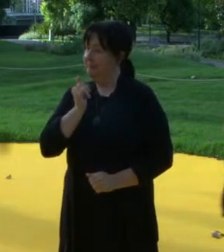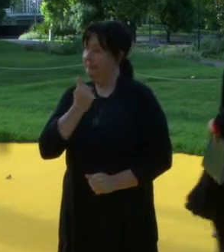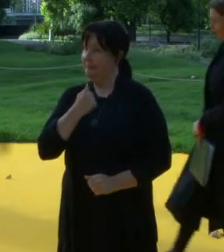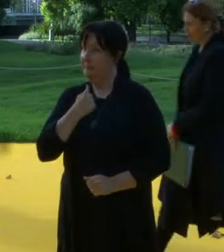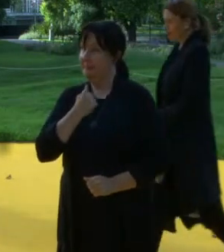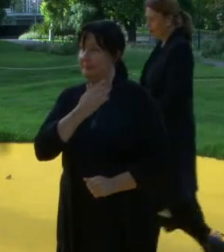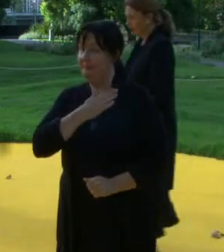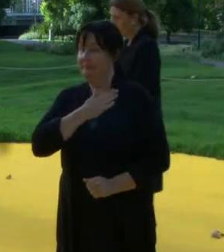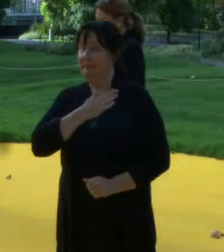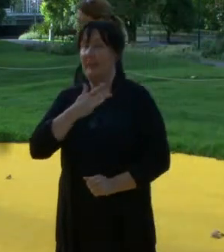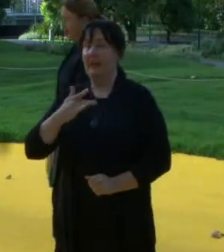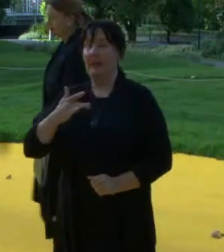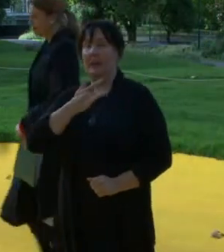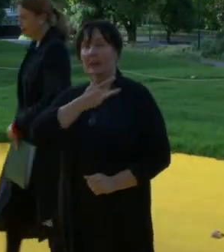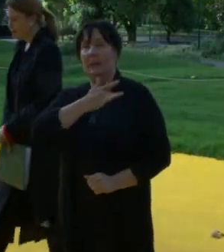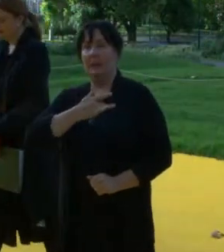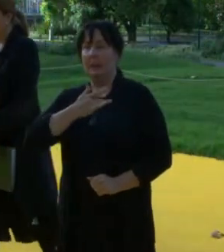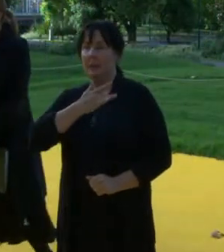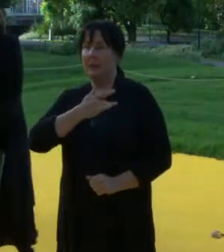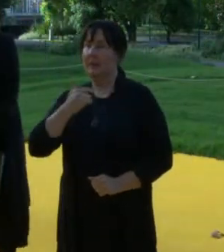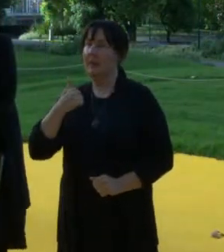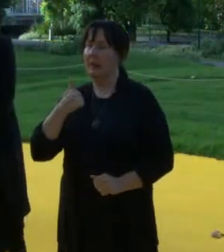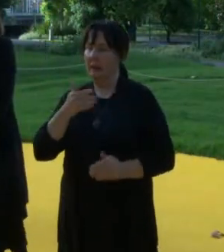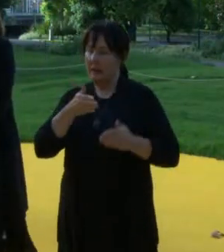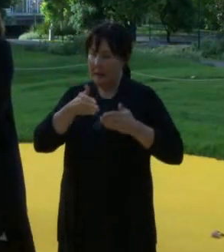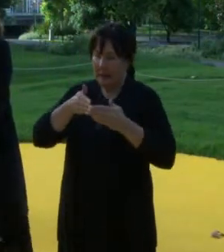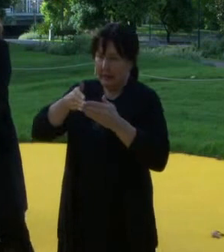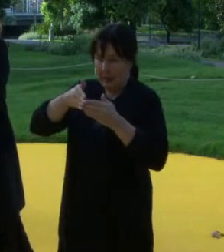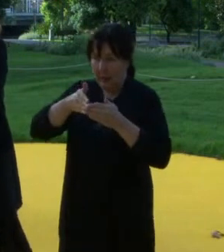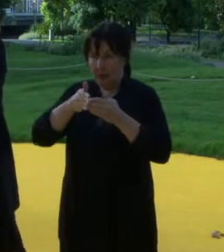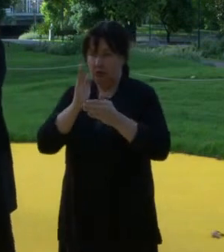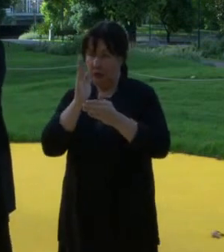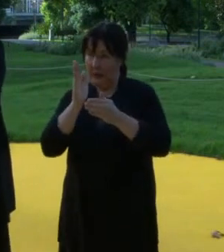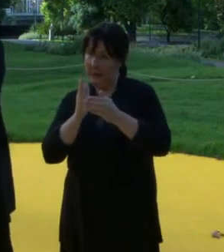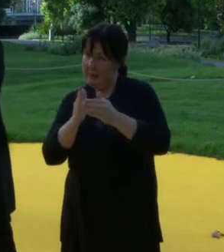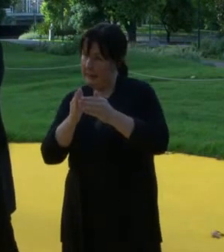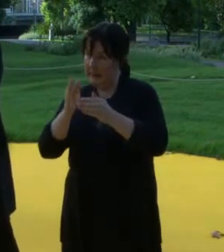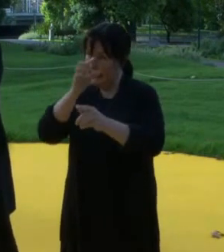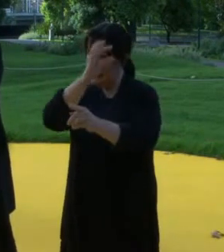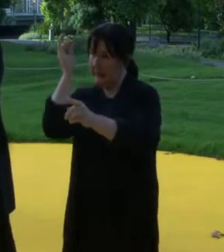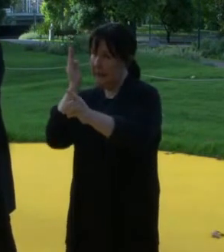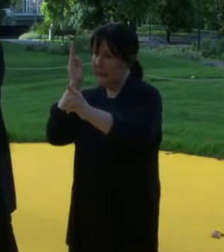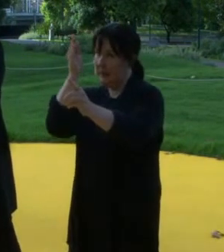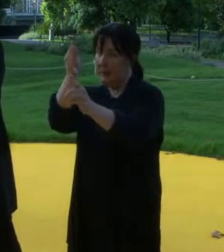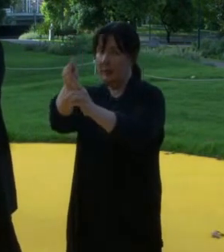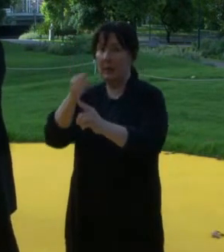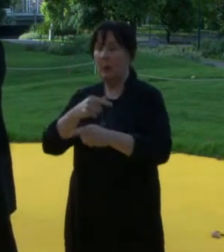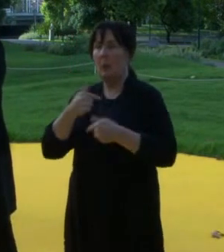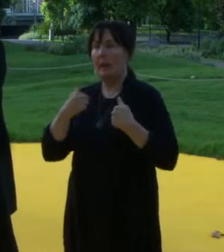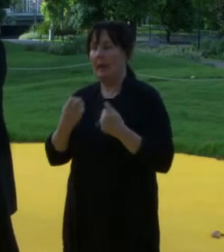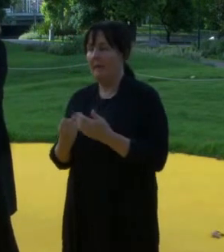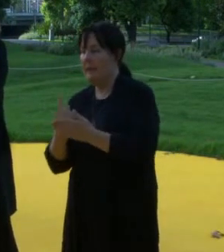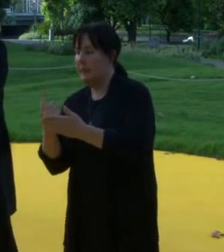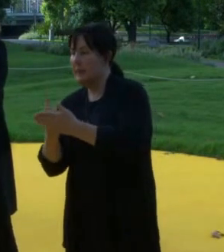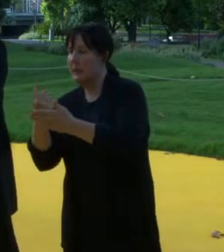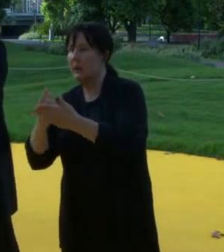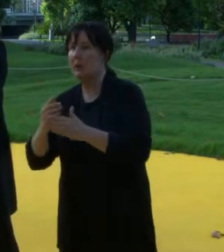did we keep the ship straight, we also discovered opportunities to enrich our offering along the